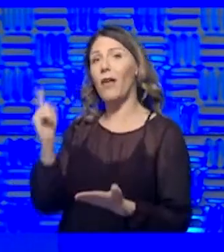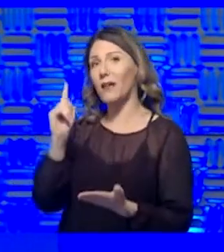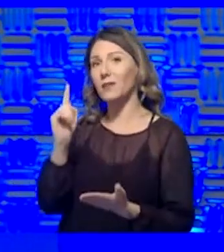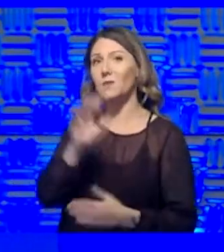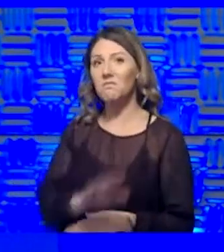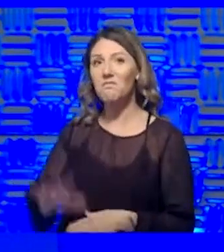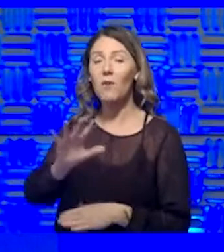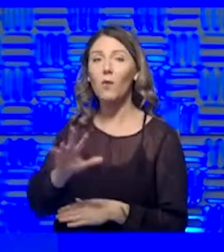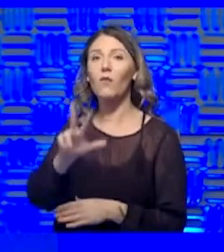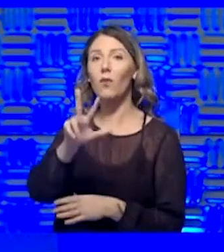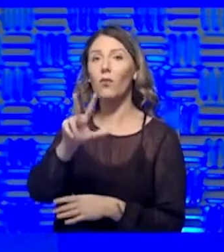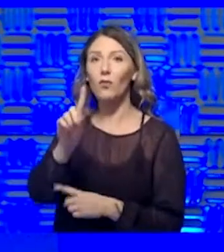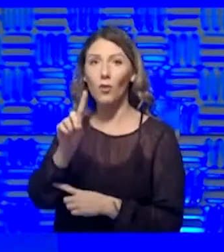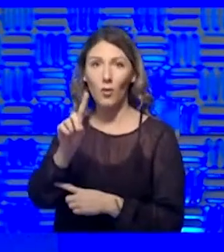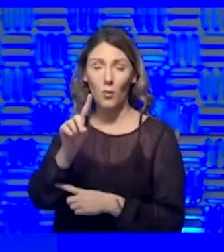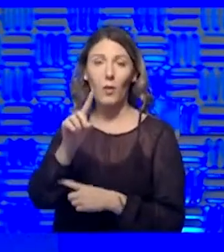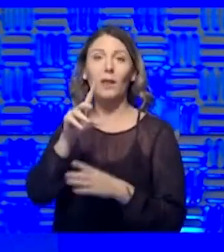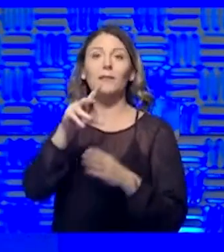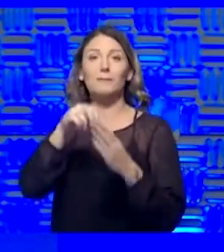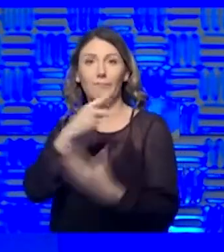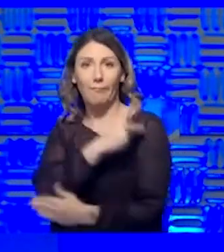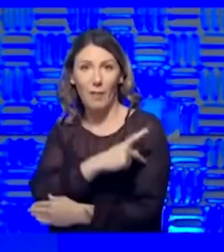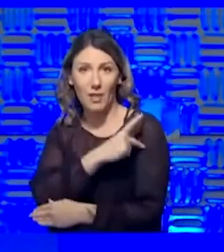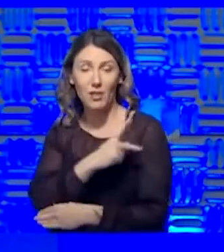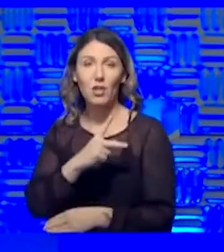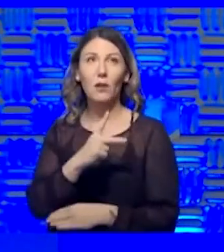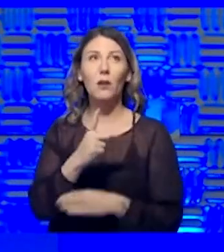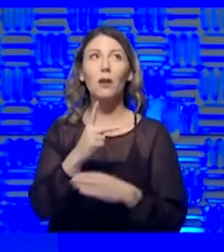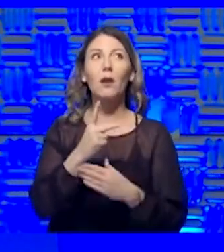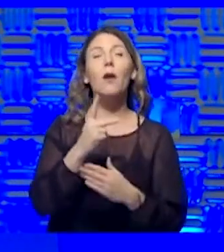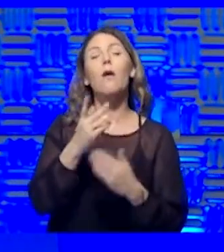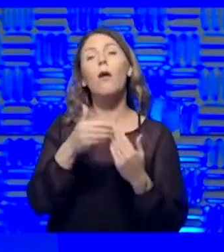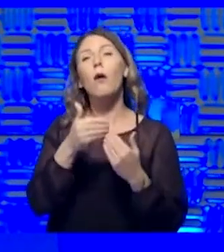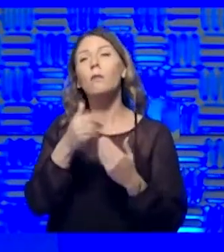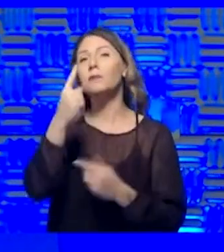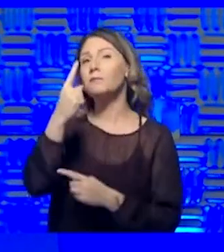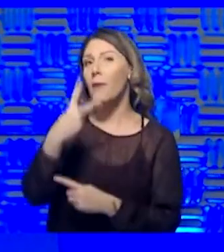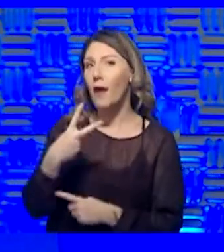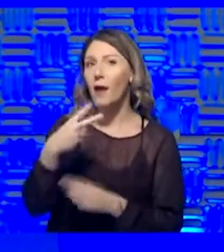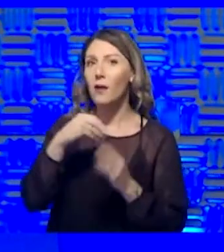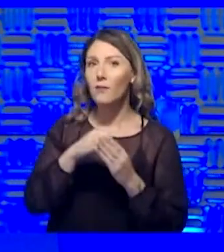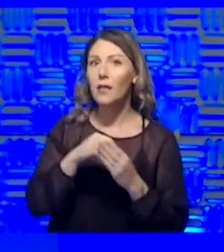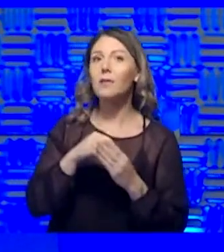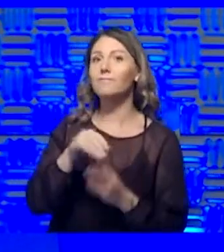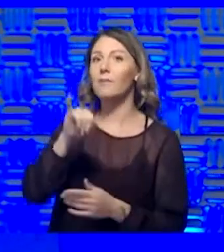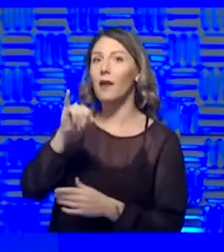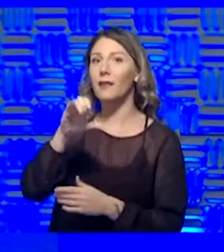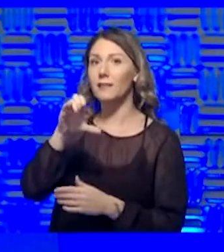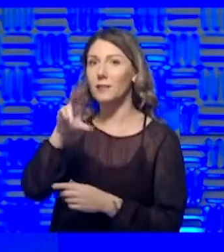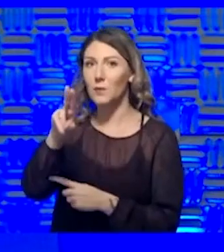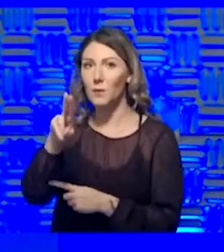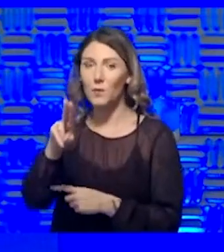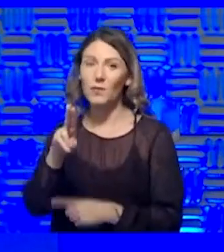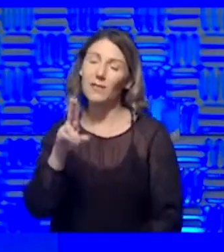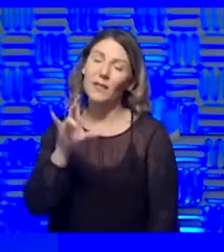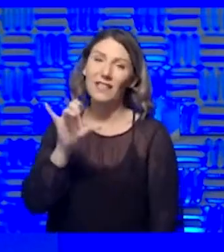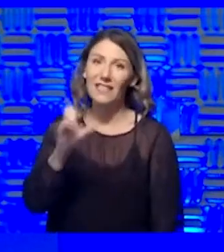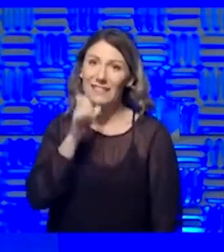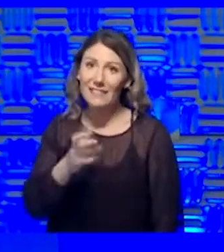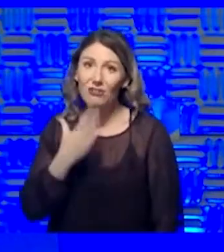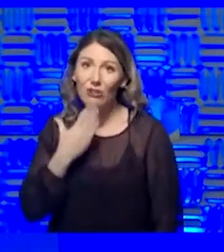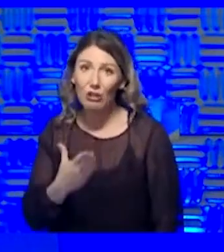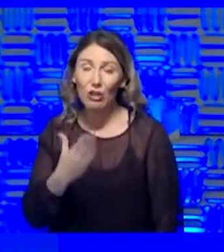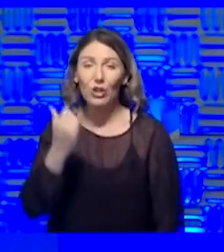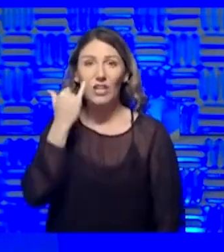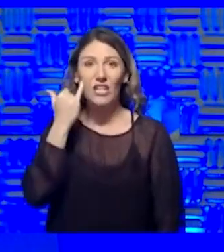have 31 in-house, but we currently have almost half of those in the ICU, so that's actually not good, especially if it's taking